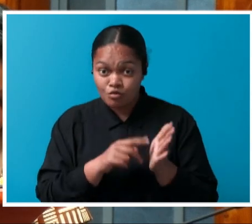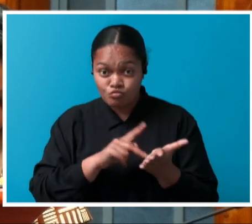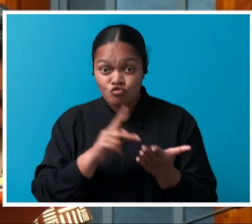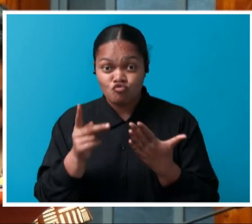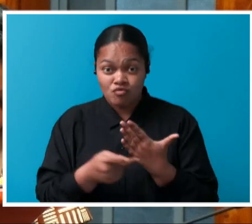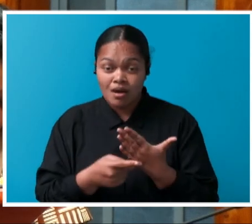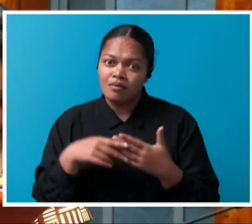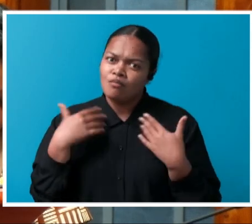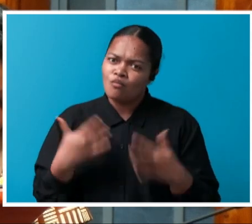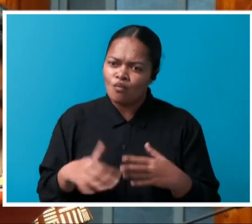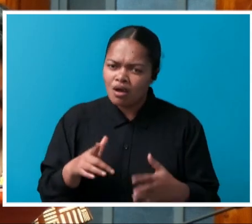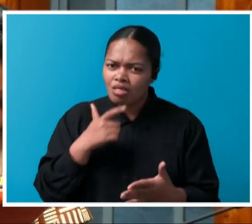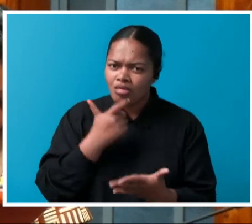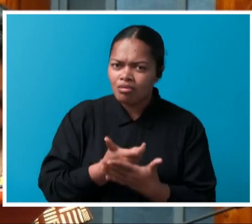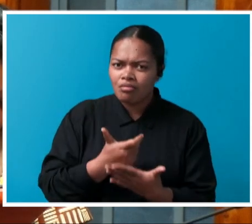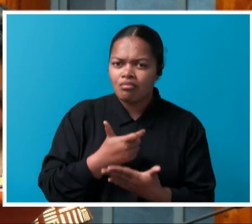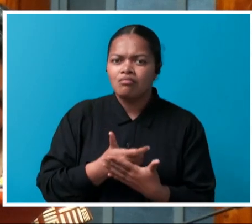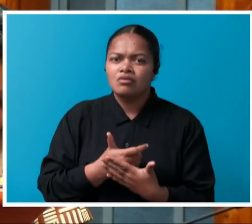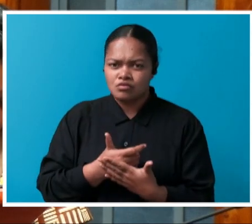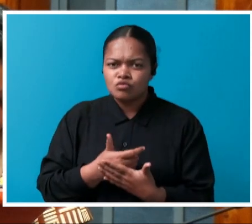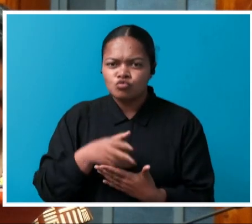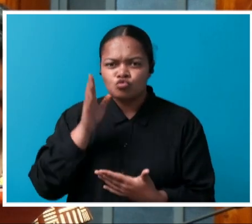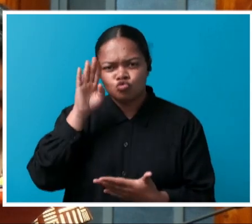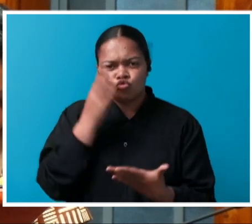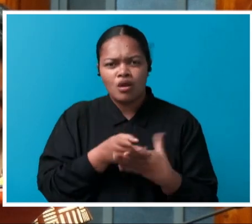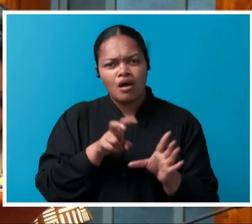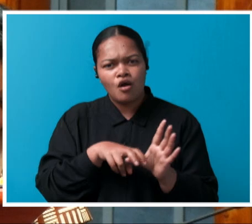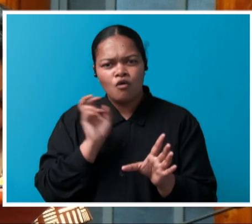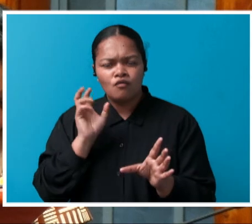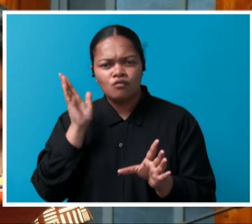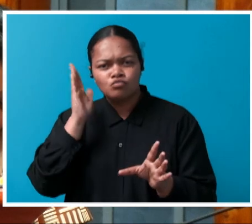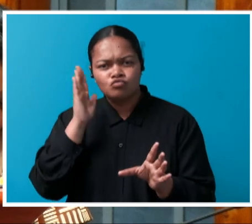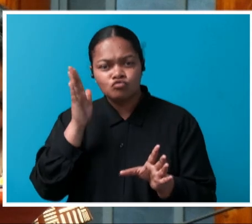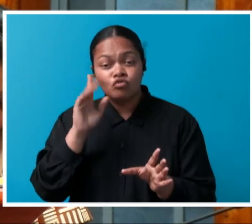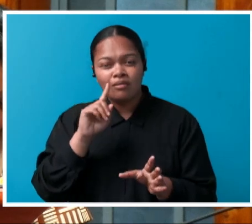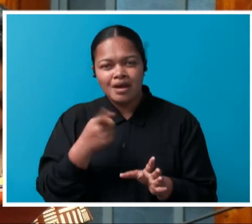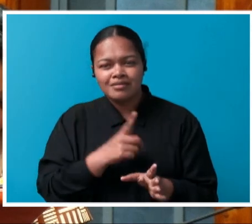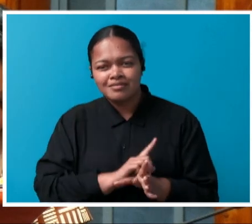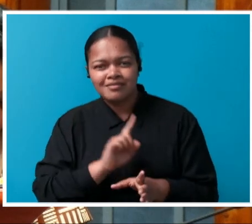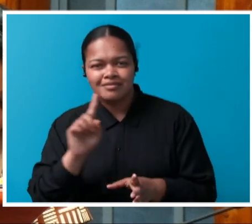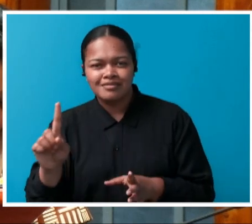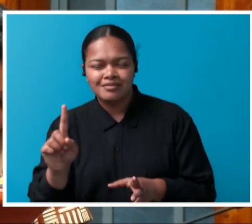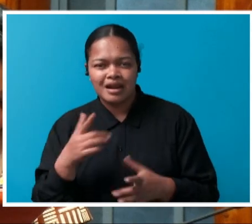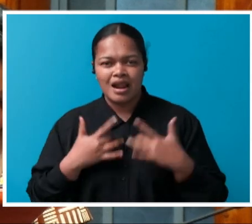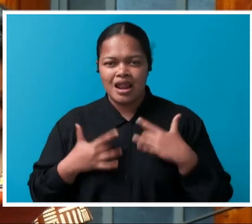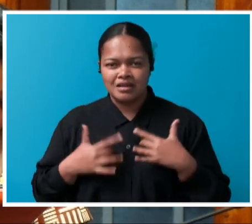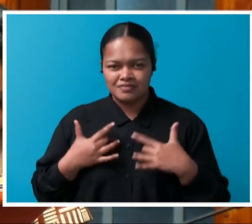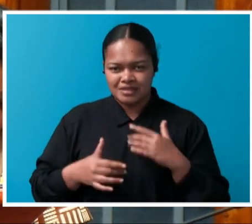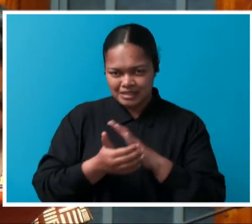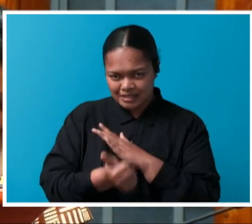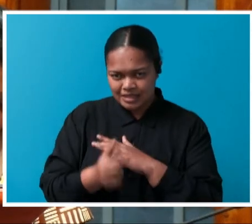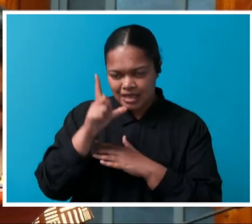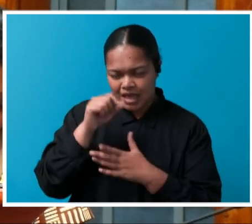pleasing to see students who have previously dropped out of the school returning to be able to attain life skills that can